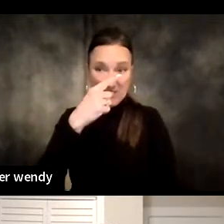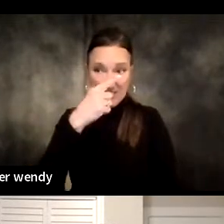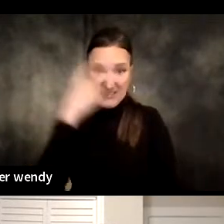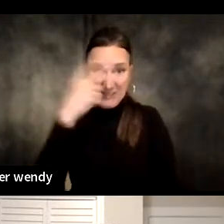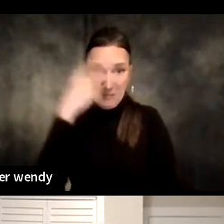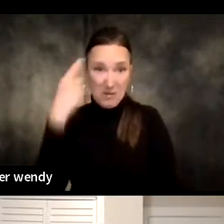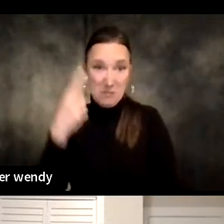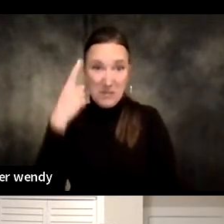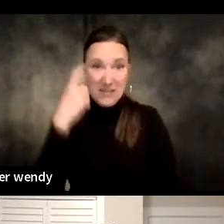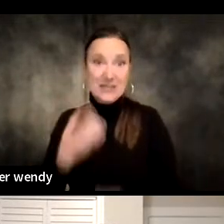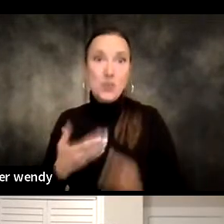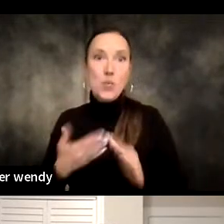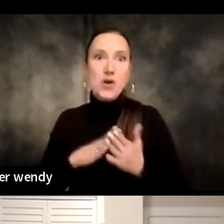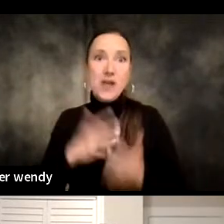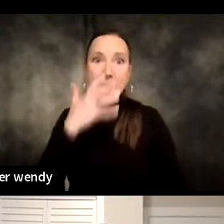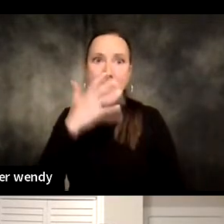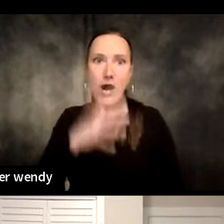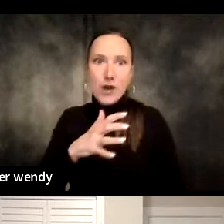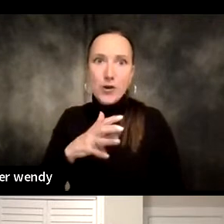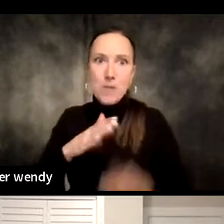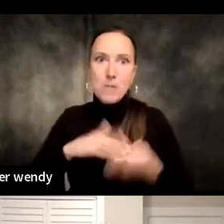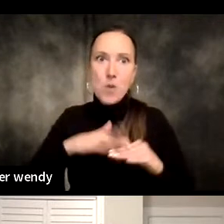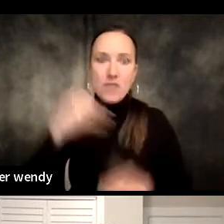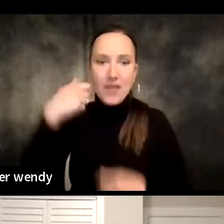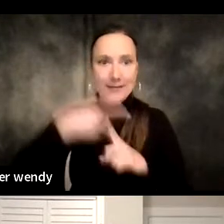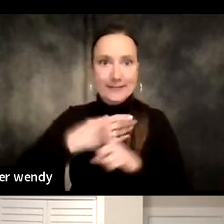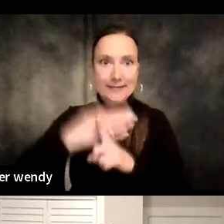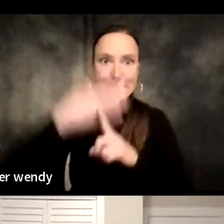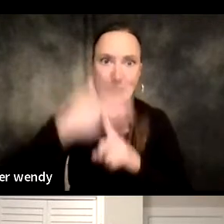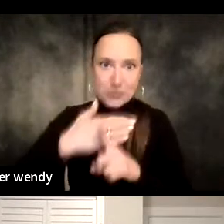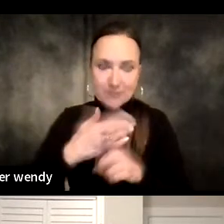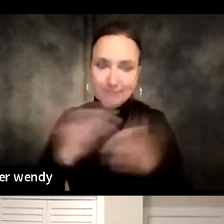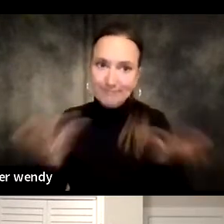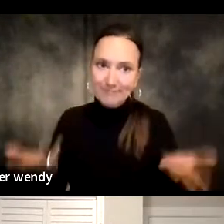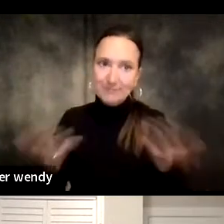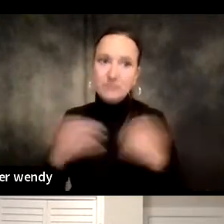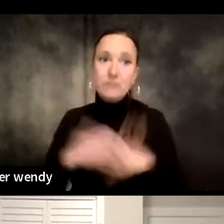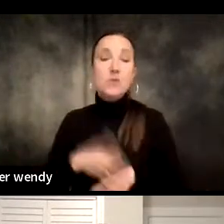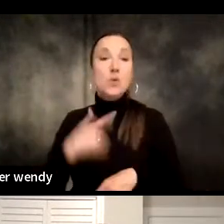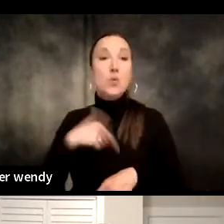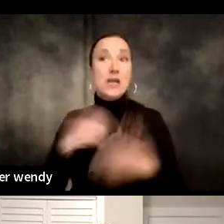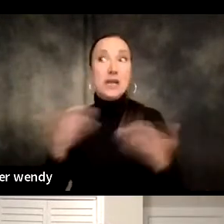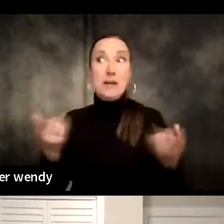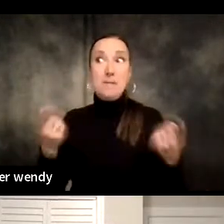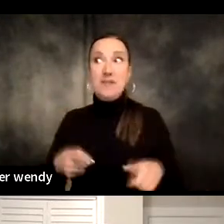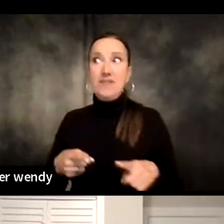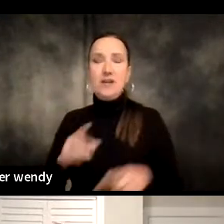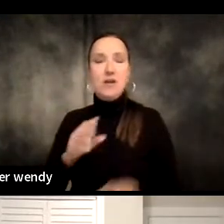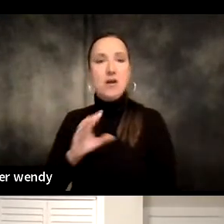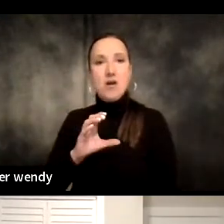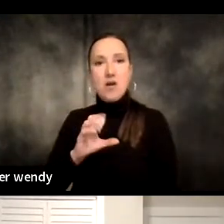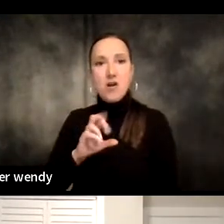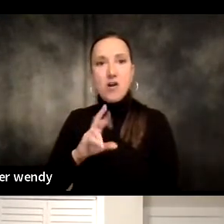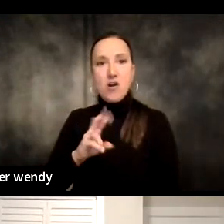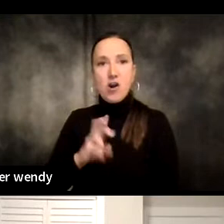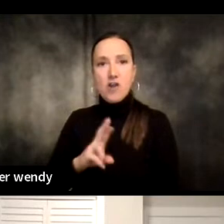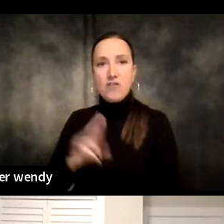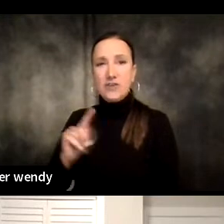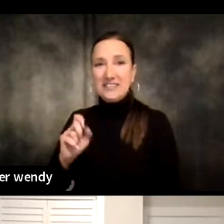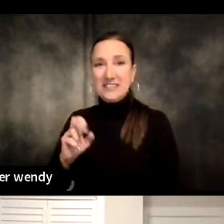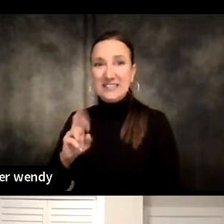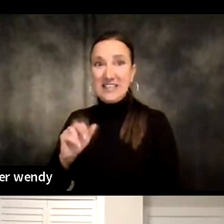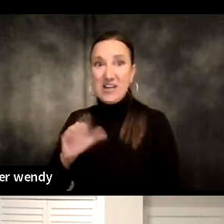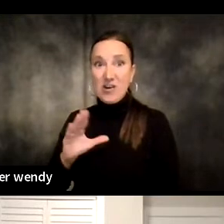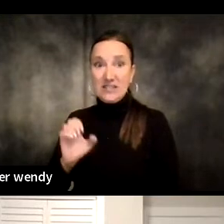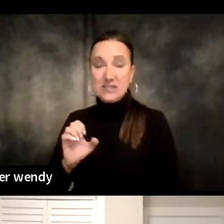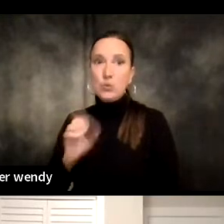many different ways. Yeah, and I don't know if you guys know, we had a big event in Carver Terrace last week, domestic violence. We were able to get some